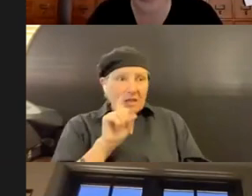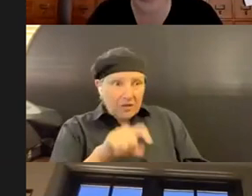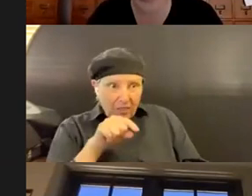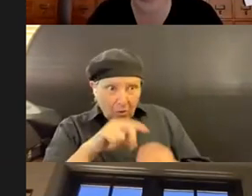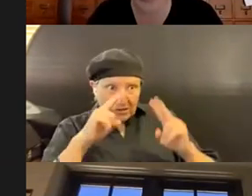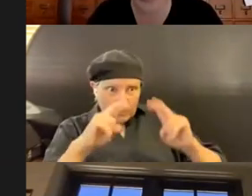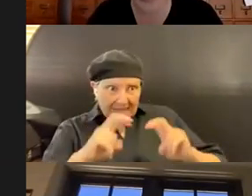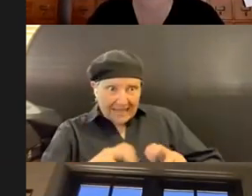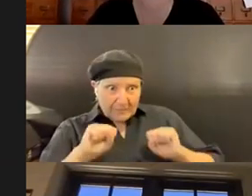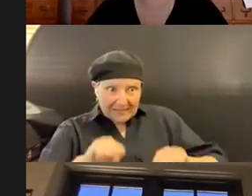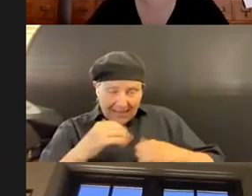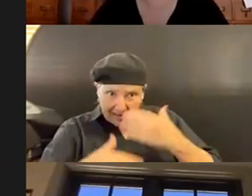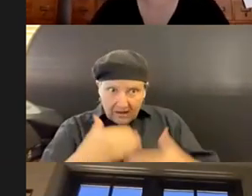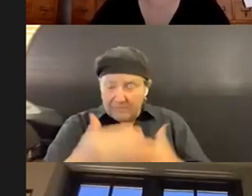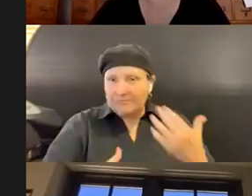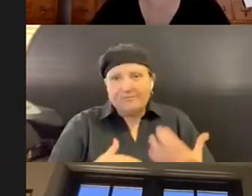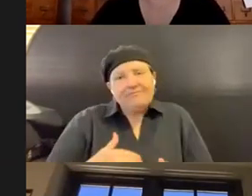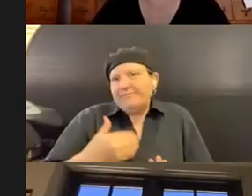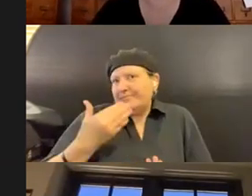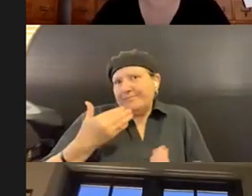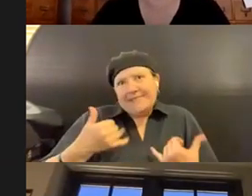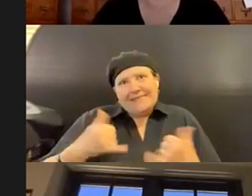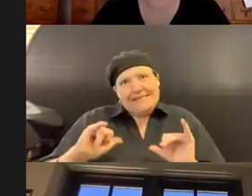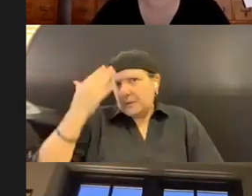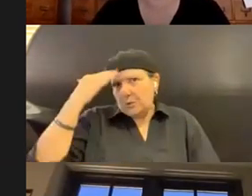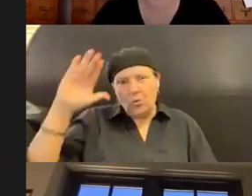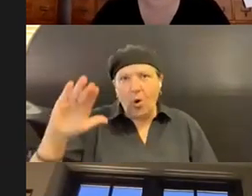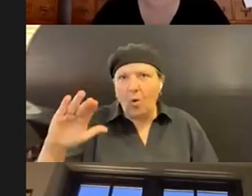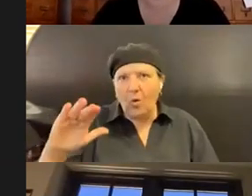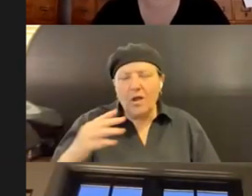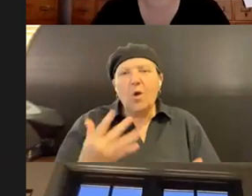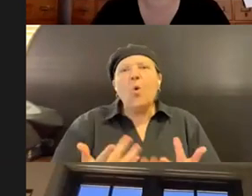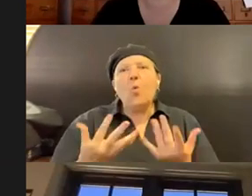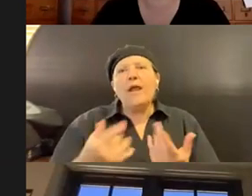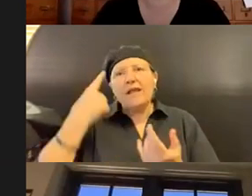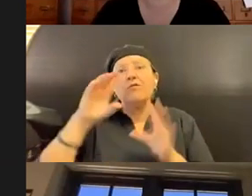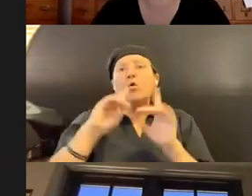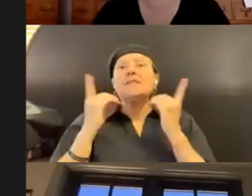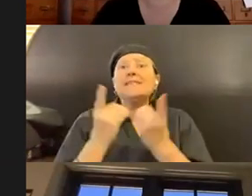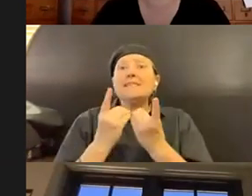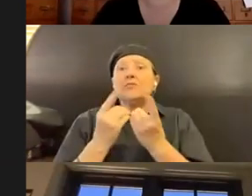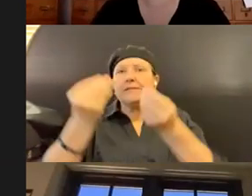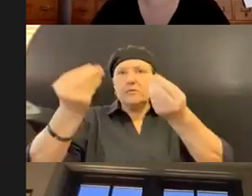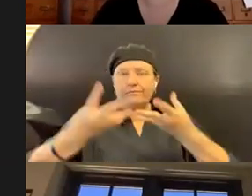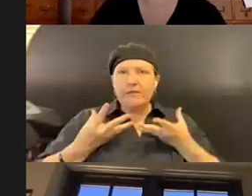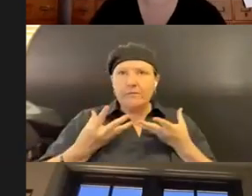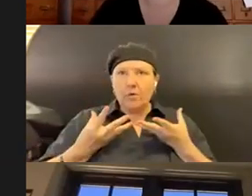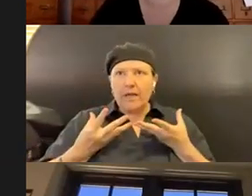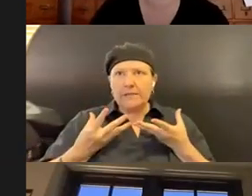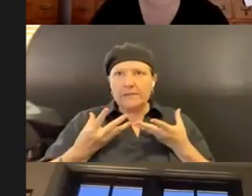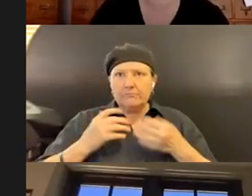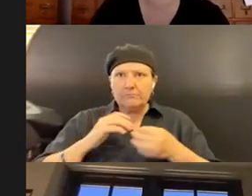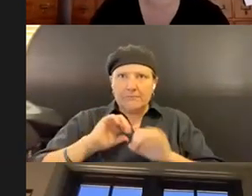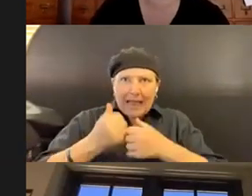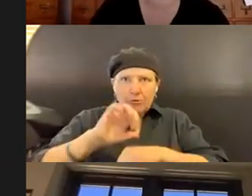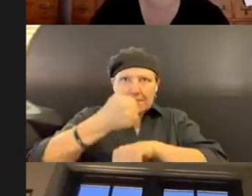forward? We still don't have clarity on that. So we're waiting for the district to issue out some parameters around it. So as soon as I get that, I will make